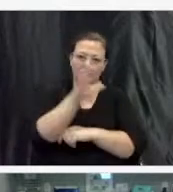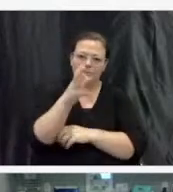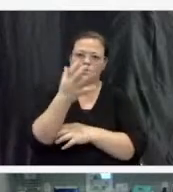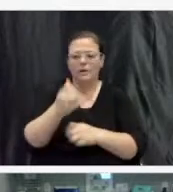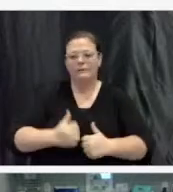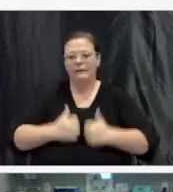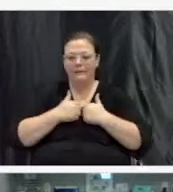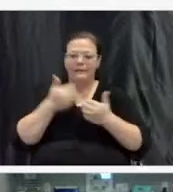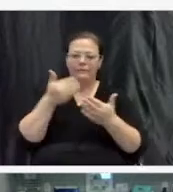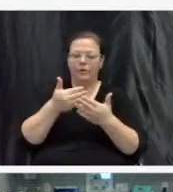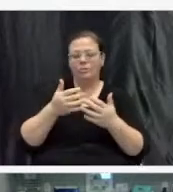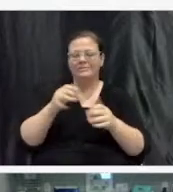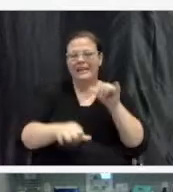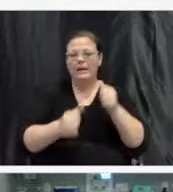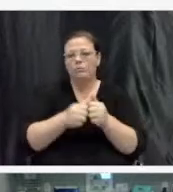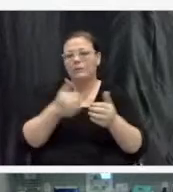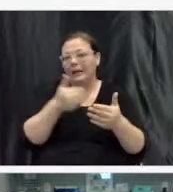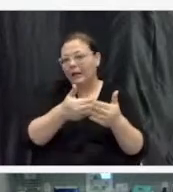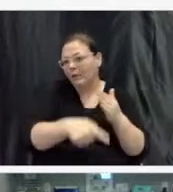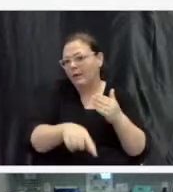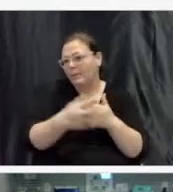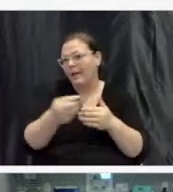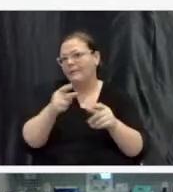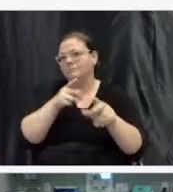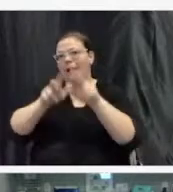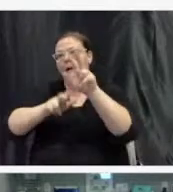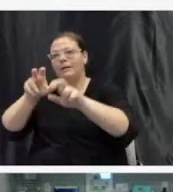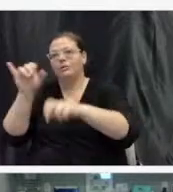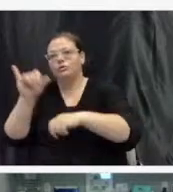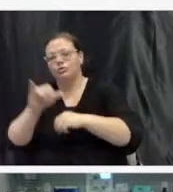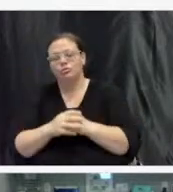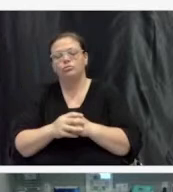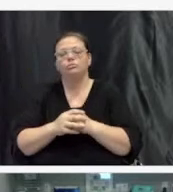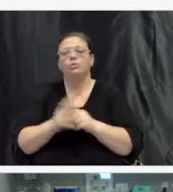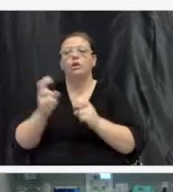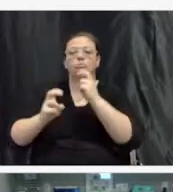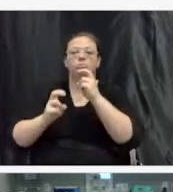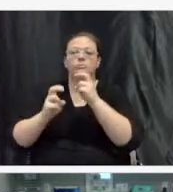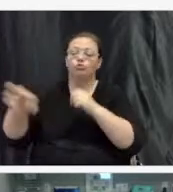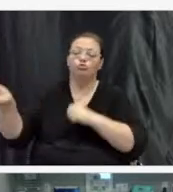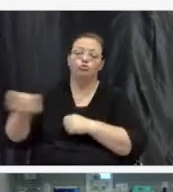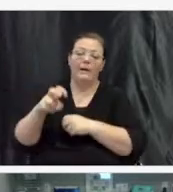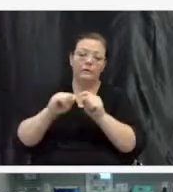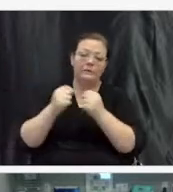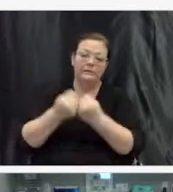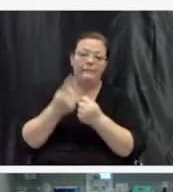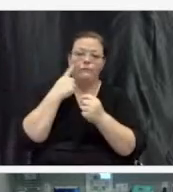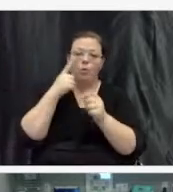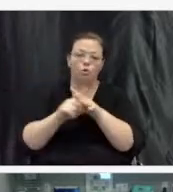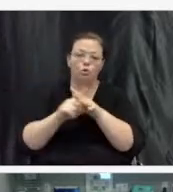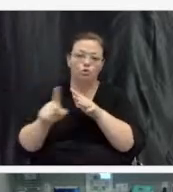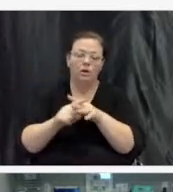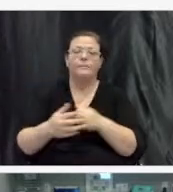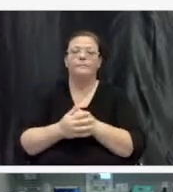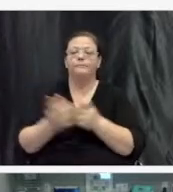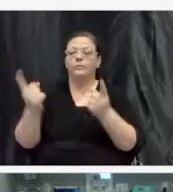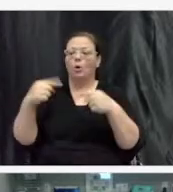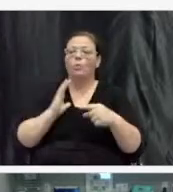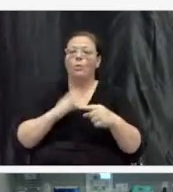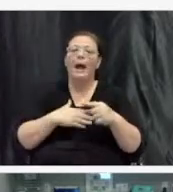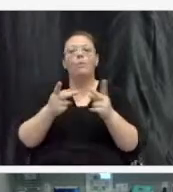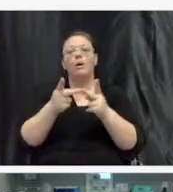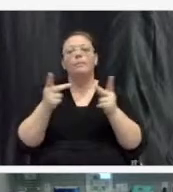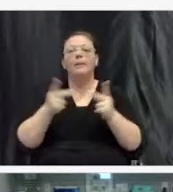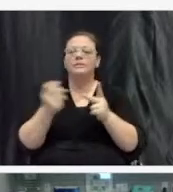hiking. Ministry called traveling team, bringing their team leaders in for a retreat. Booked our place a few weeks